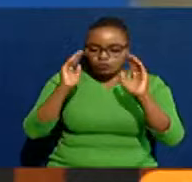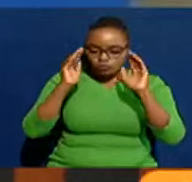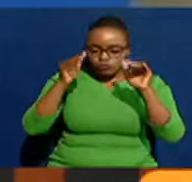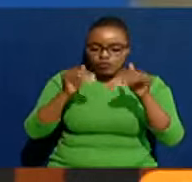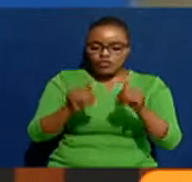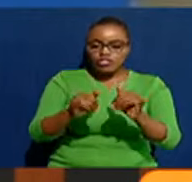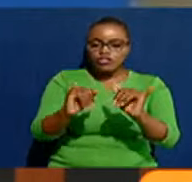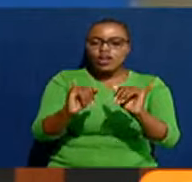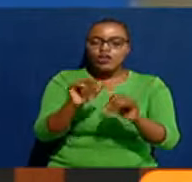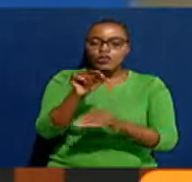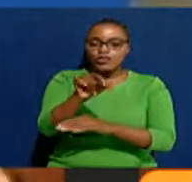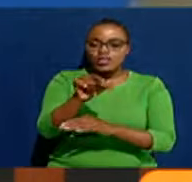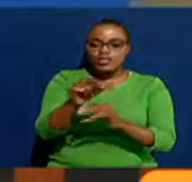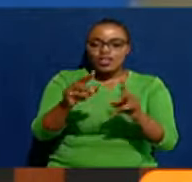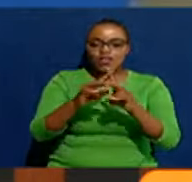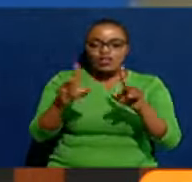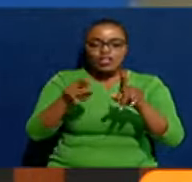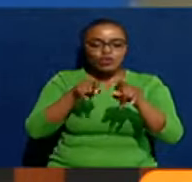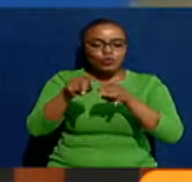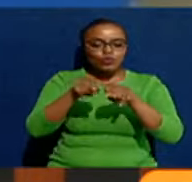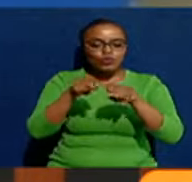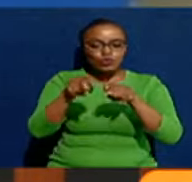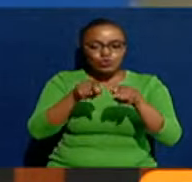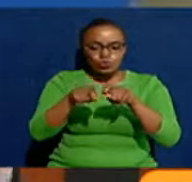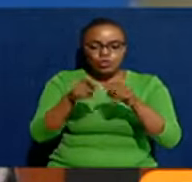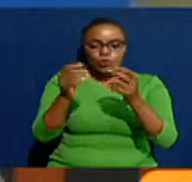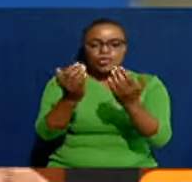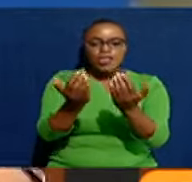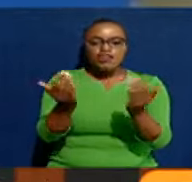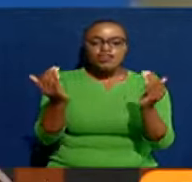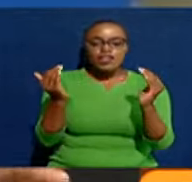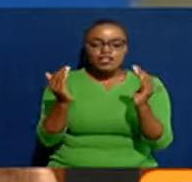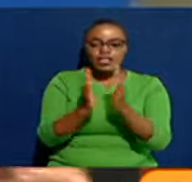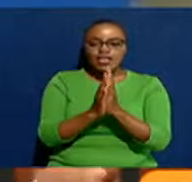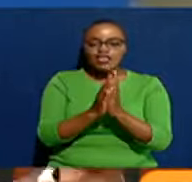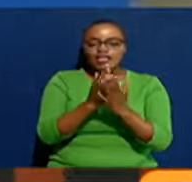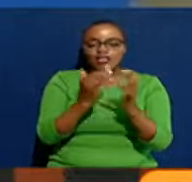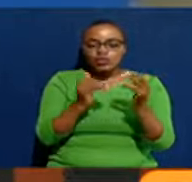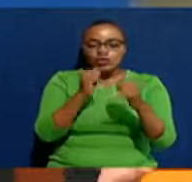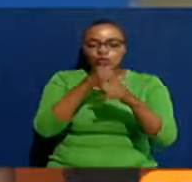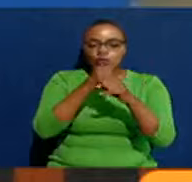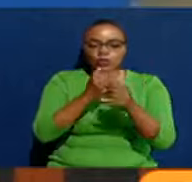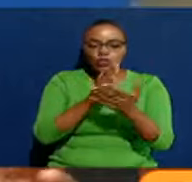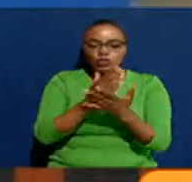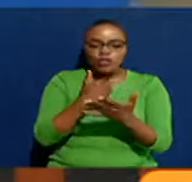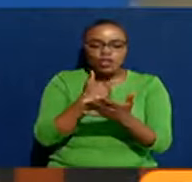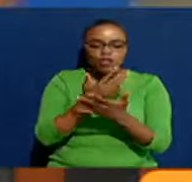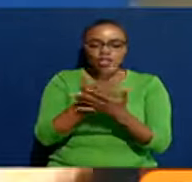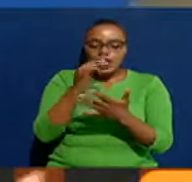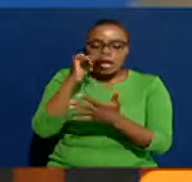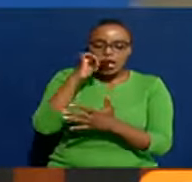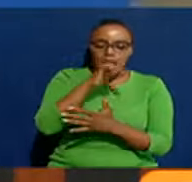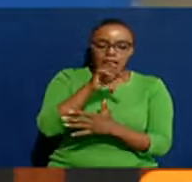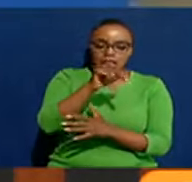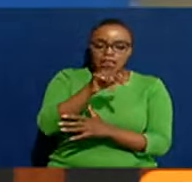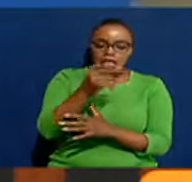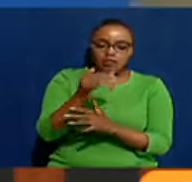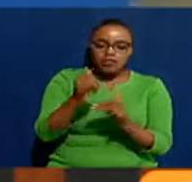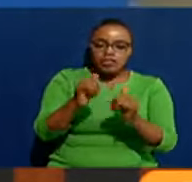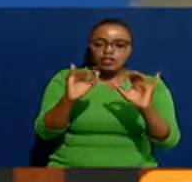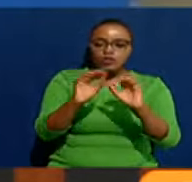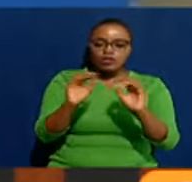trials, these are very, very controlled with a fence and some trend to make sure that there is no intruders who come into the